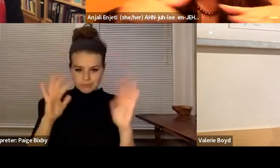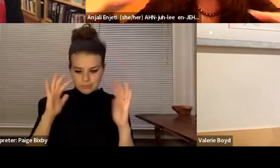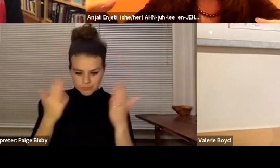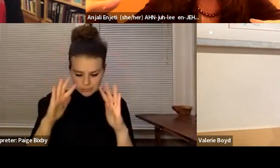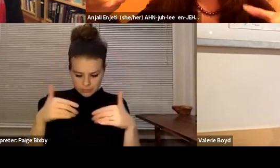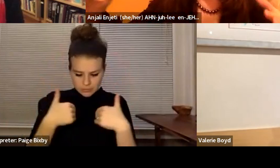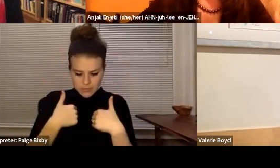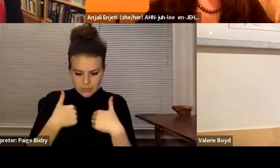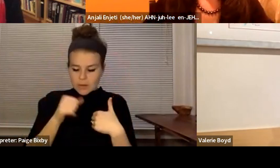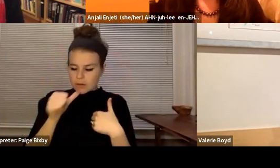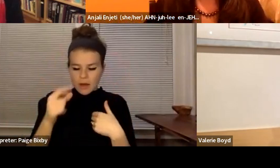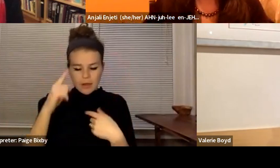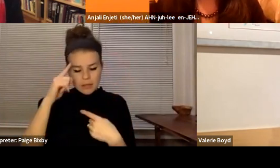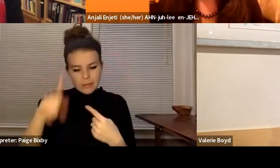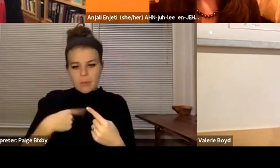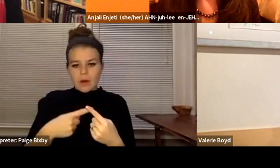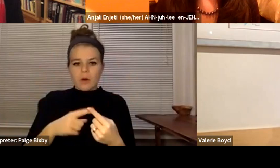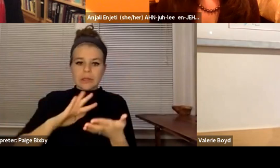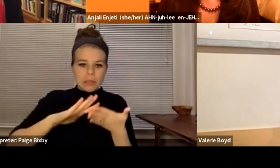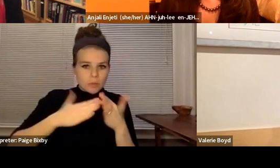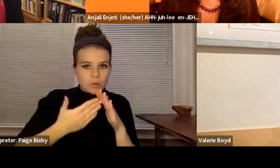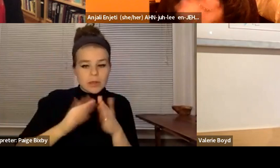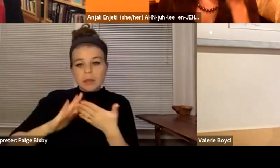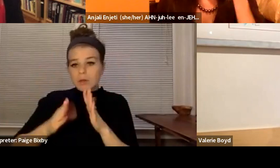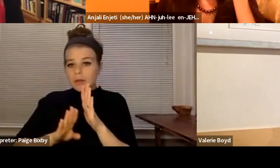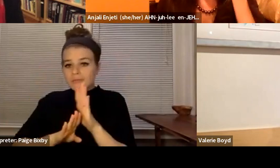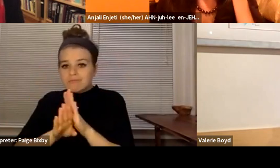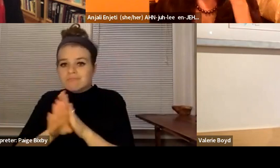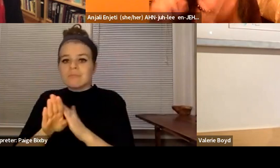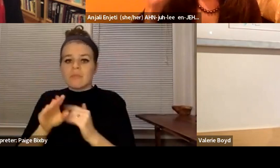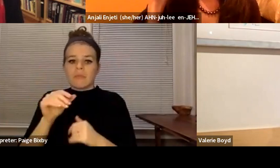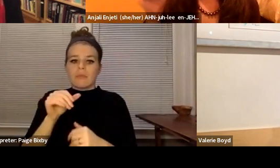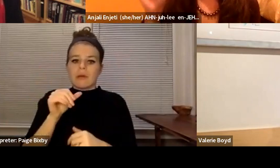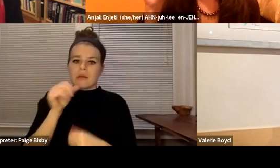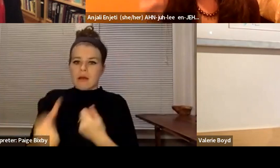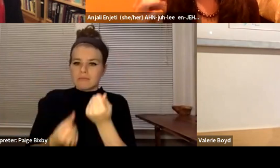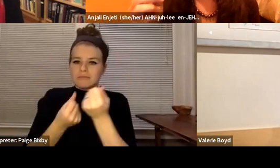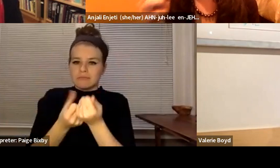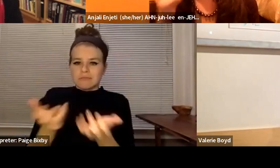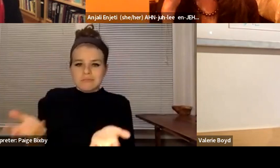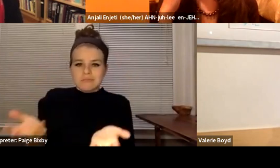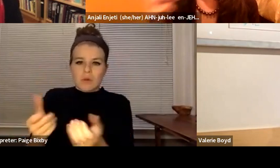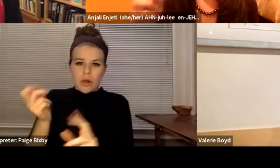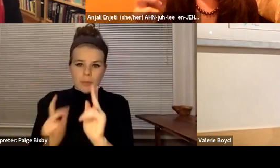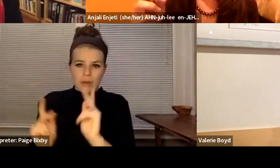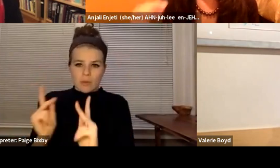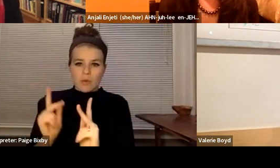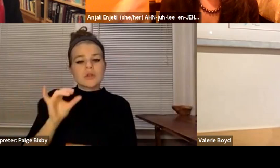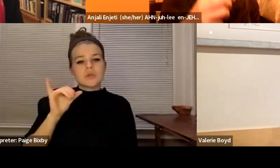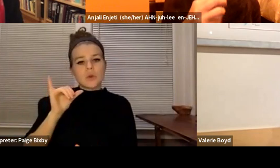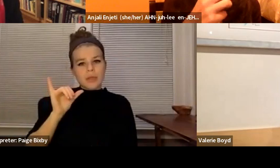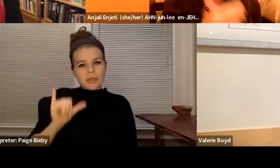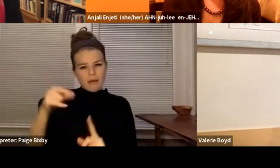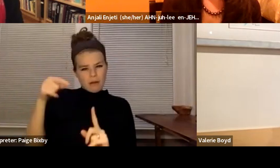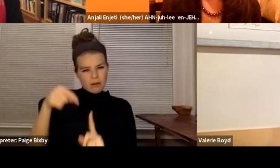community building and amplifying and uplifting other people. So that thread ended up being